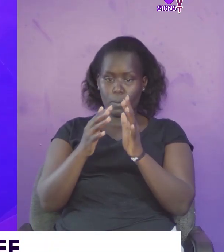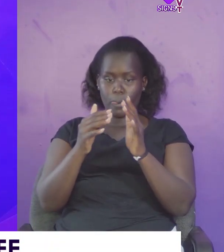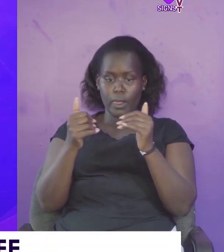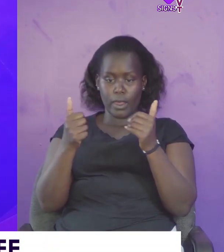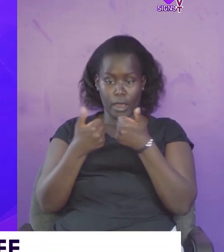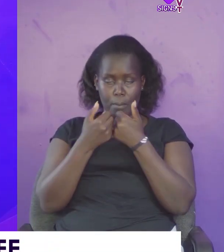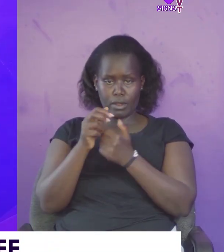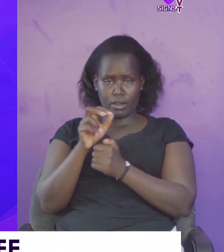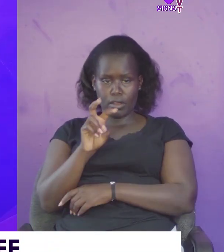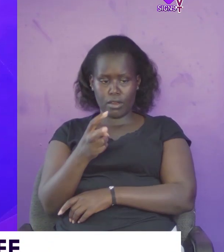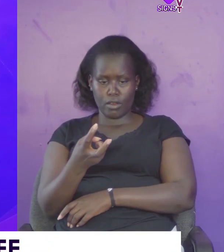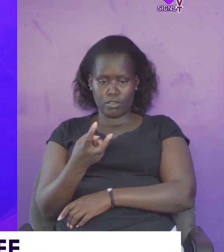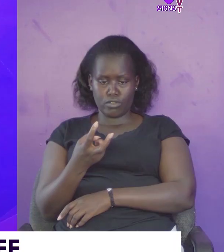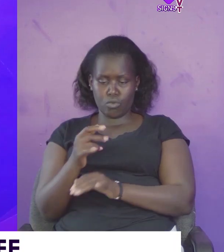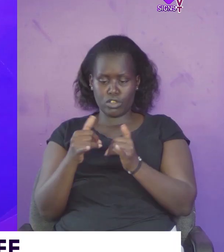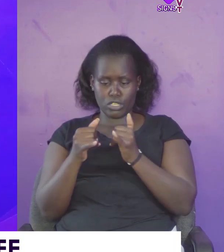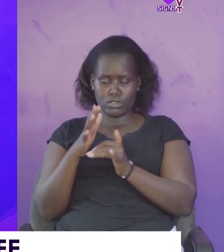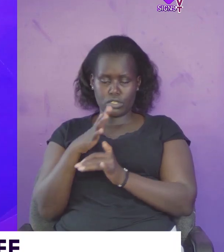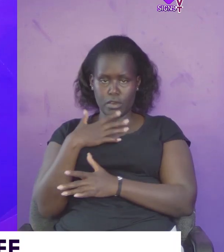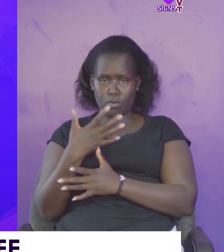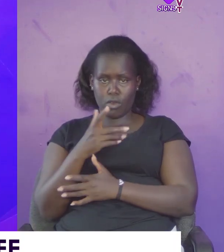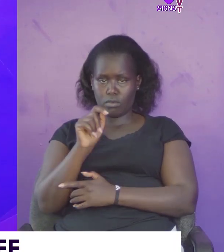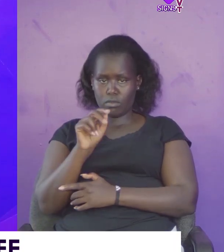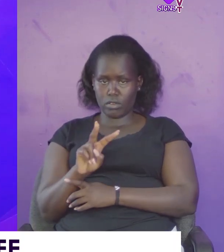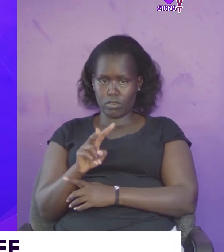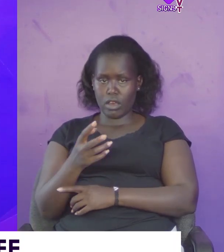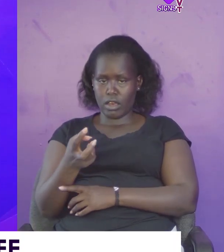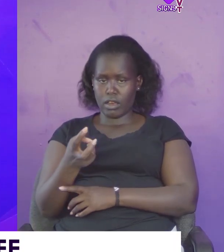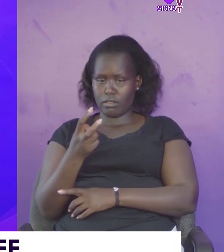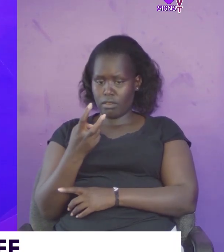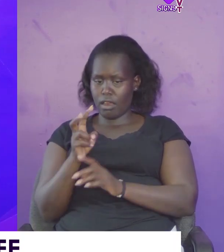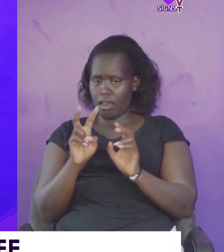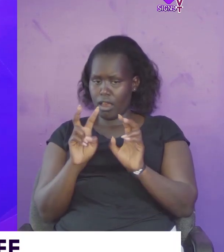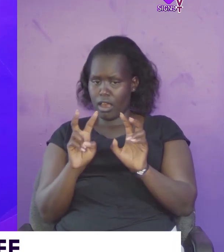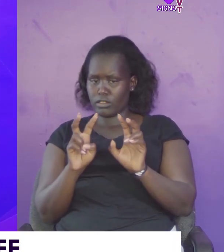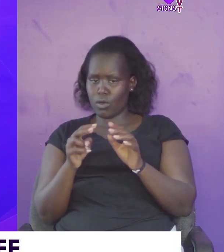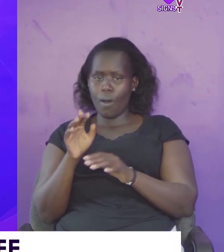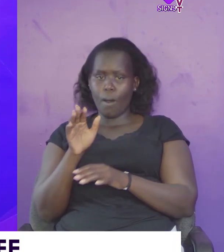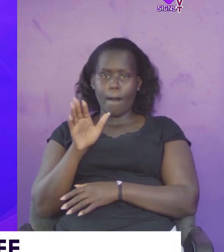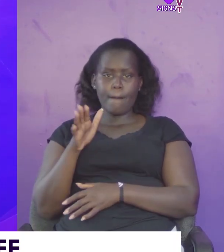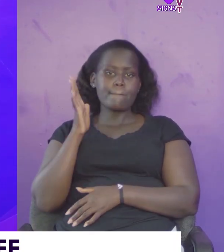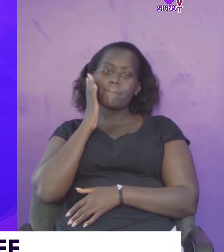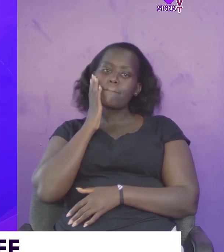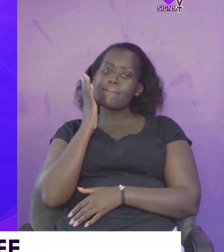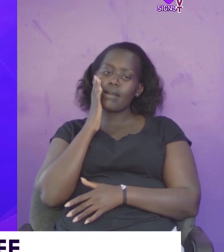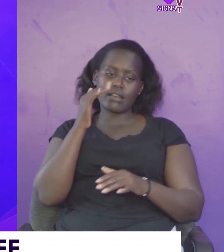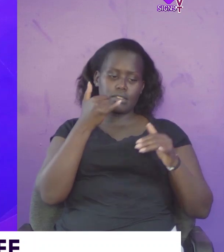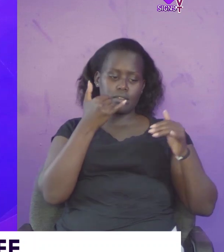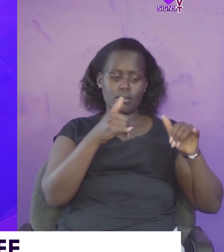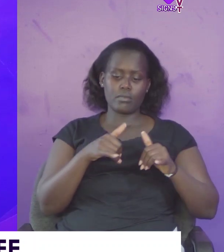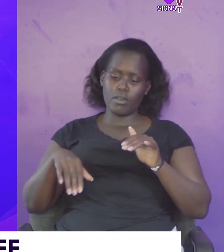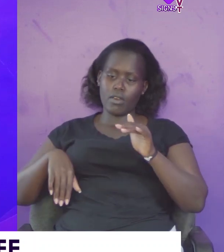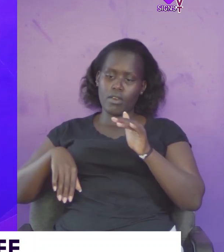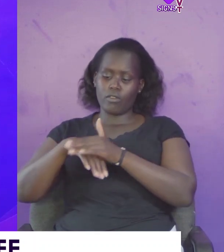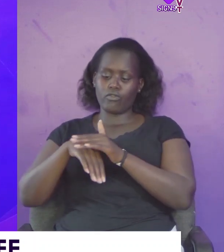to watch my news on TV, and I saw mothers in some corner playing football with their sons.